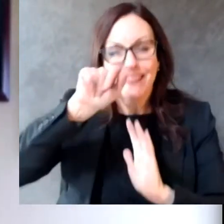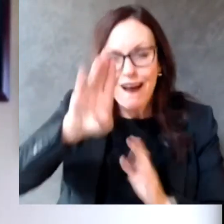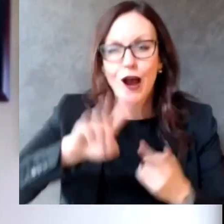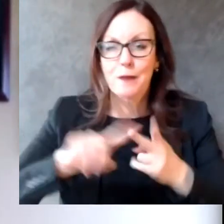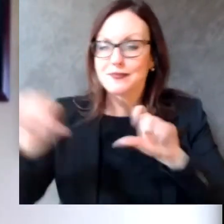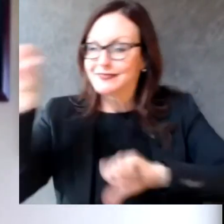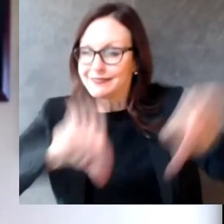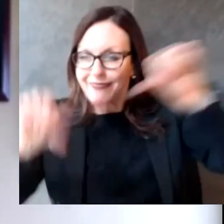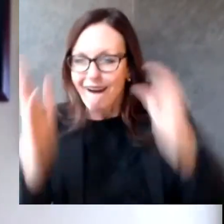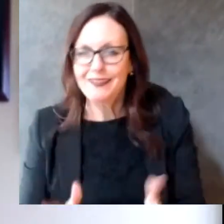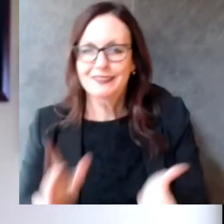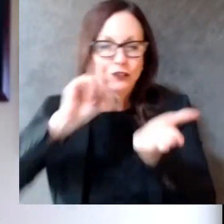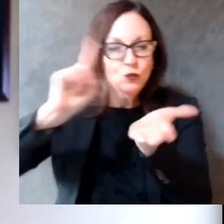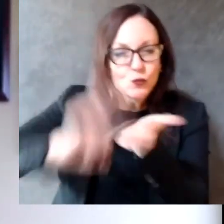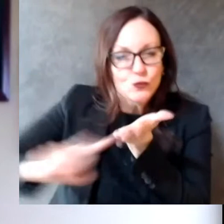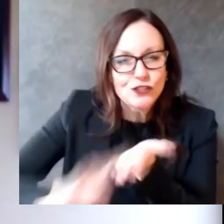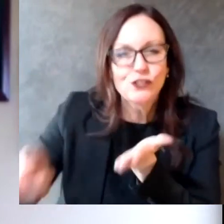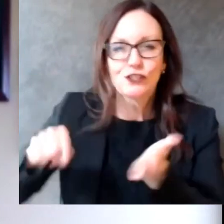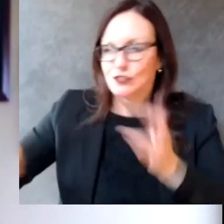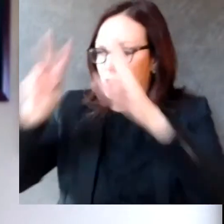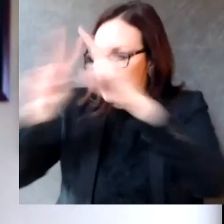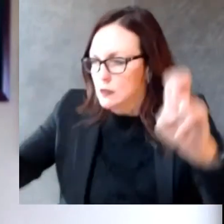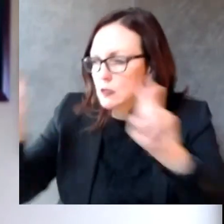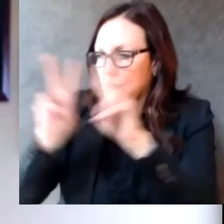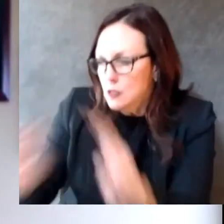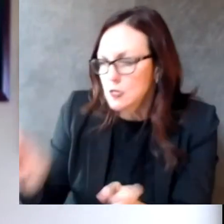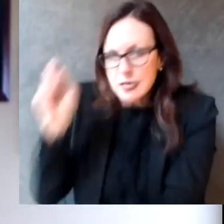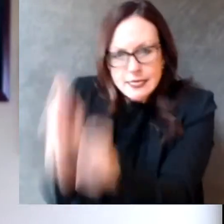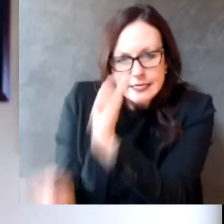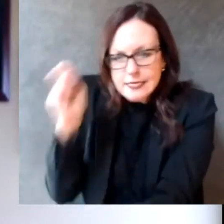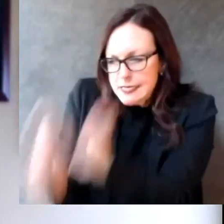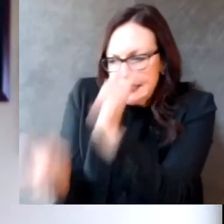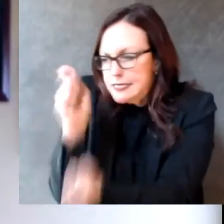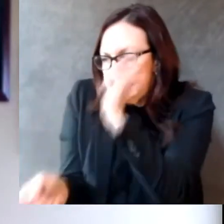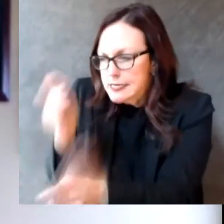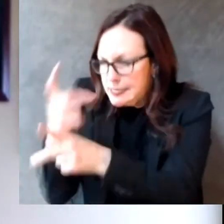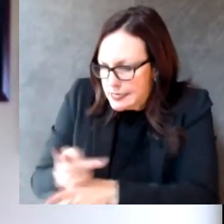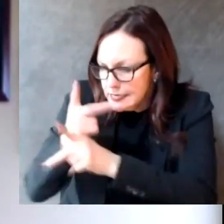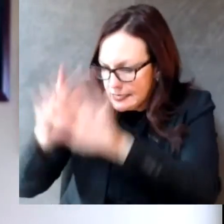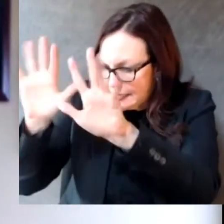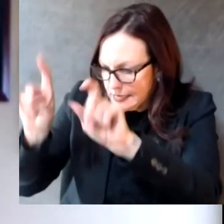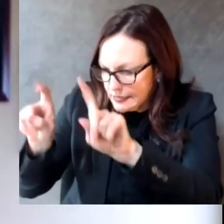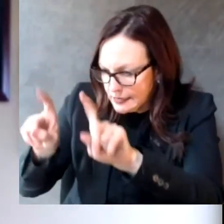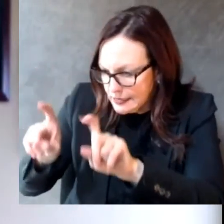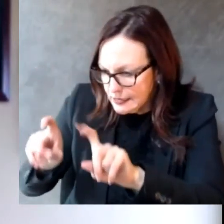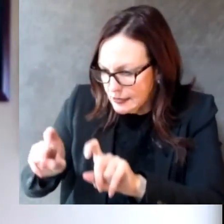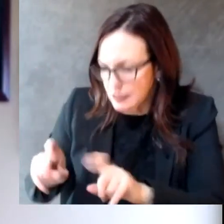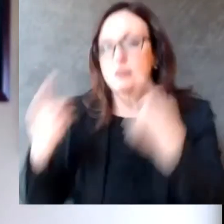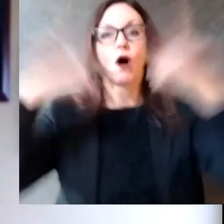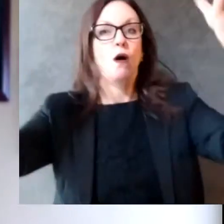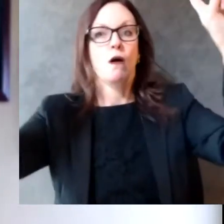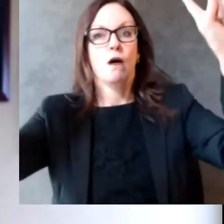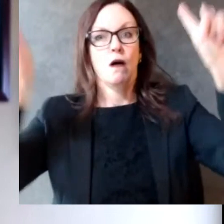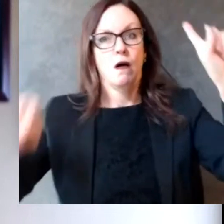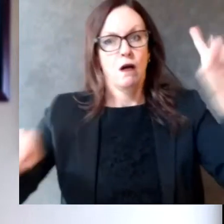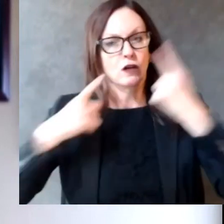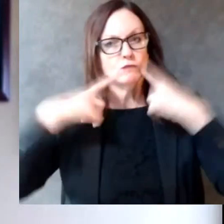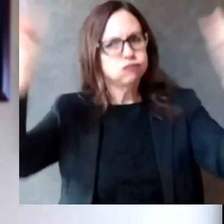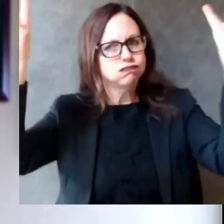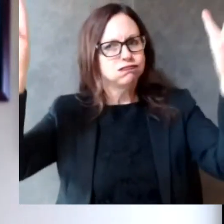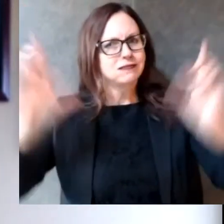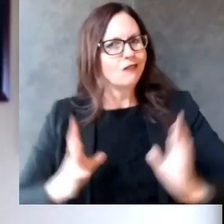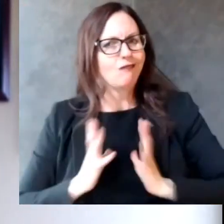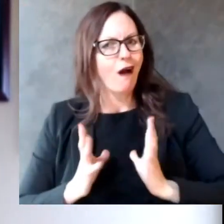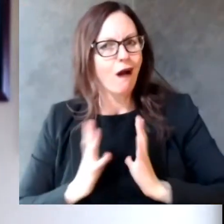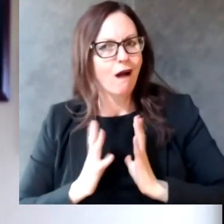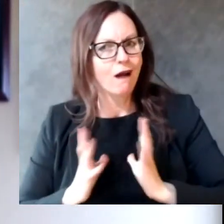of time. So I think it's very natural for people to look at this whole process and feel somewhat, a